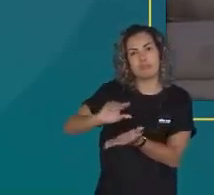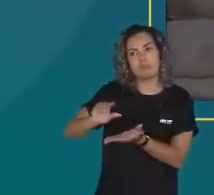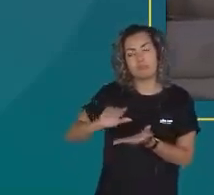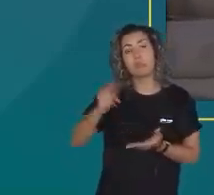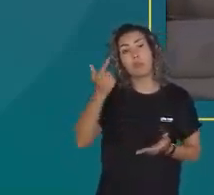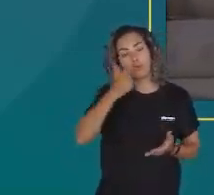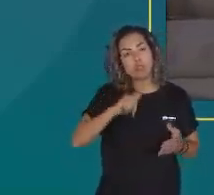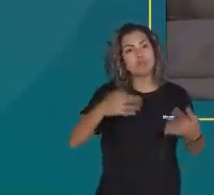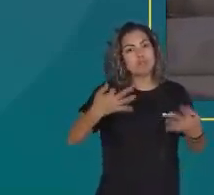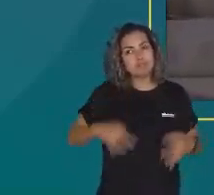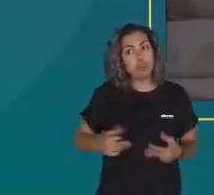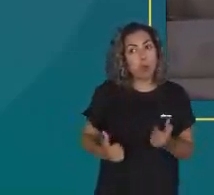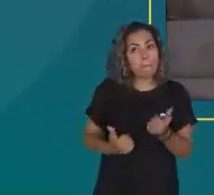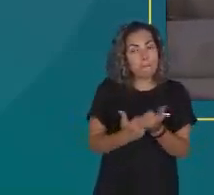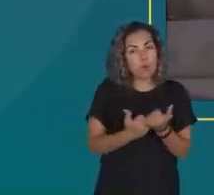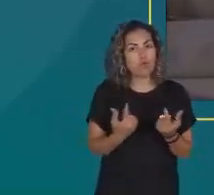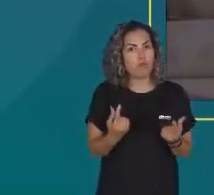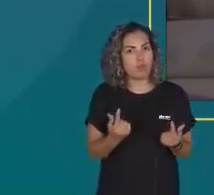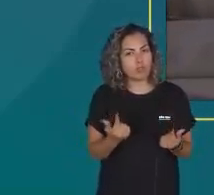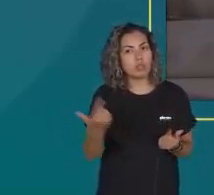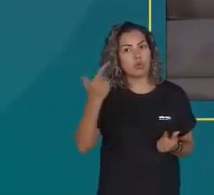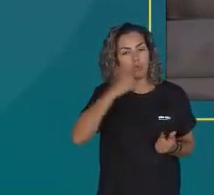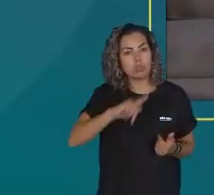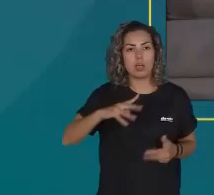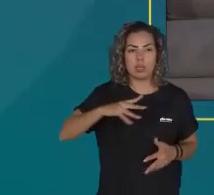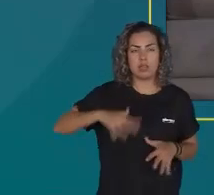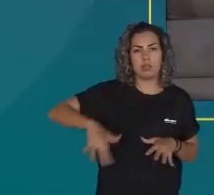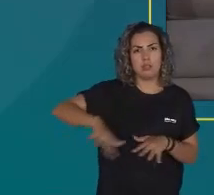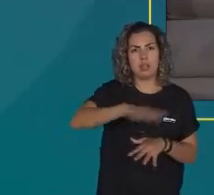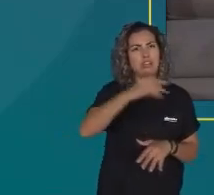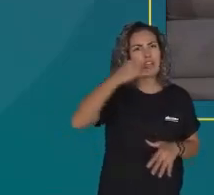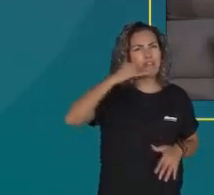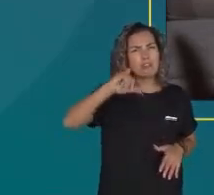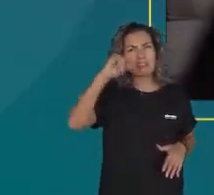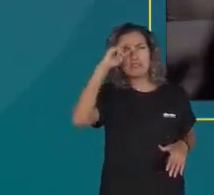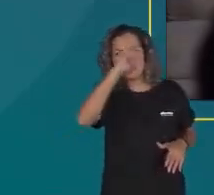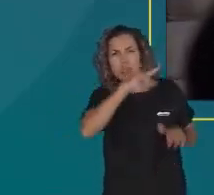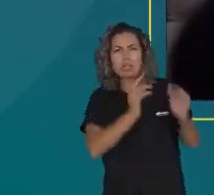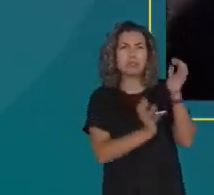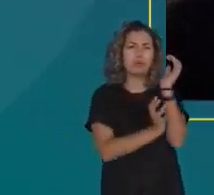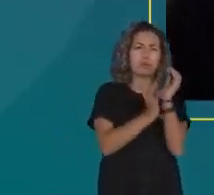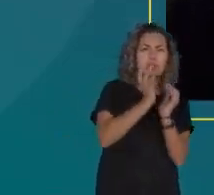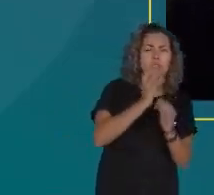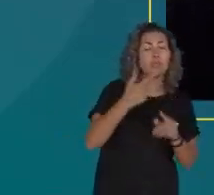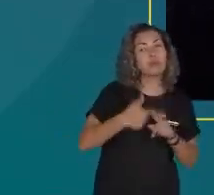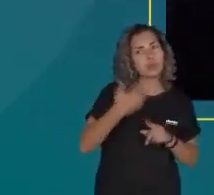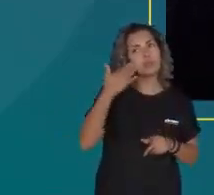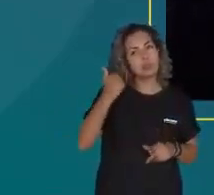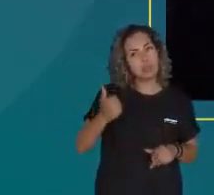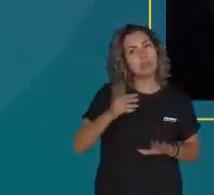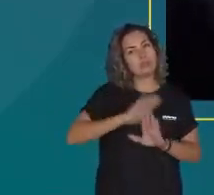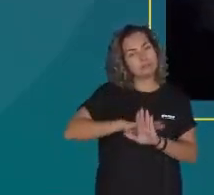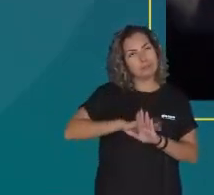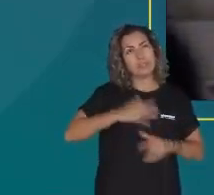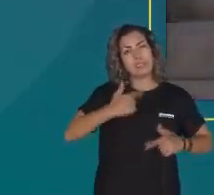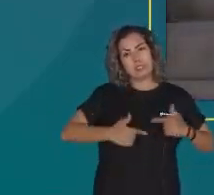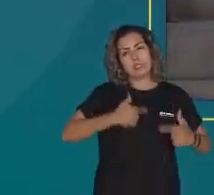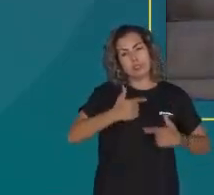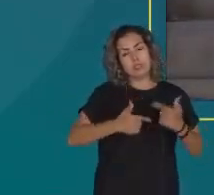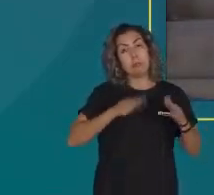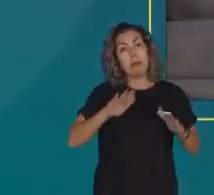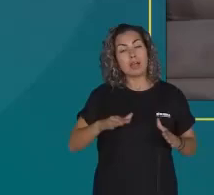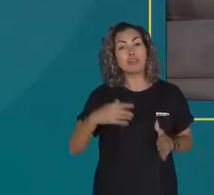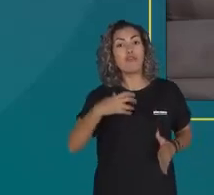of the bureaucracies. It's a very big work because it's also changing our mentalities, changing the